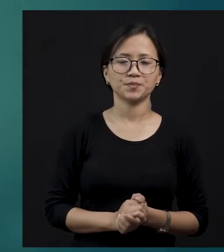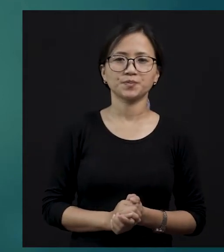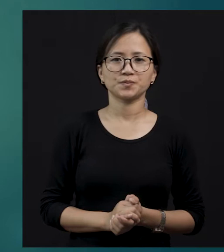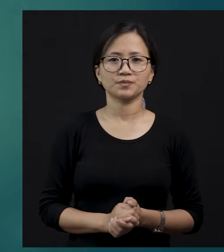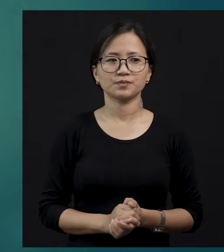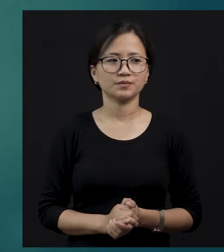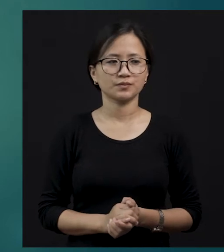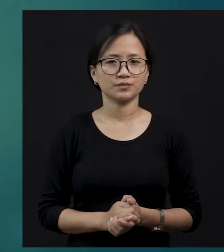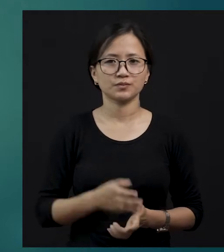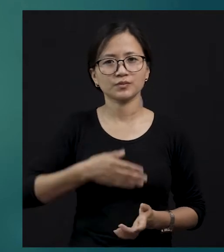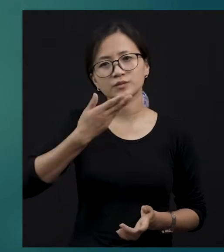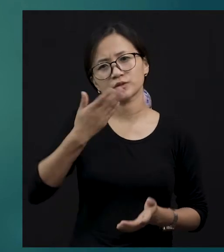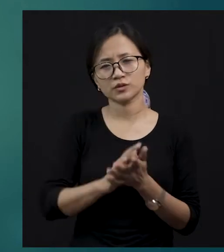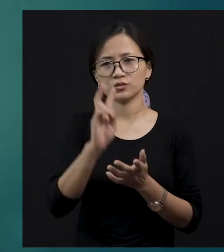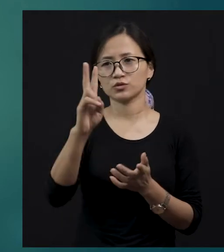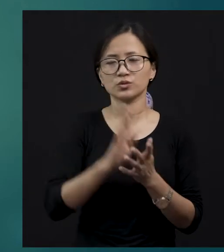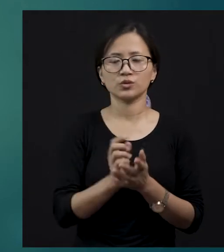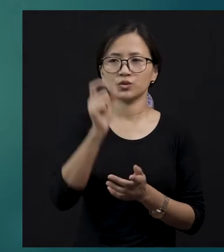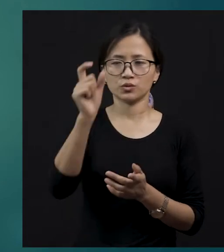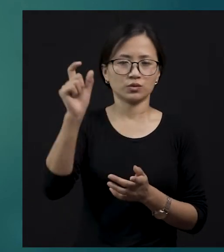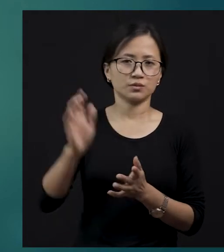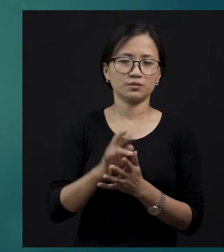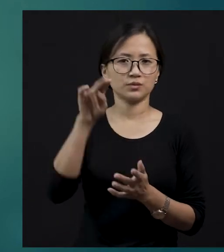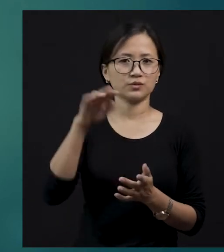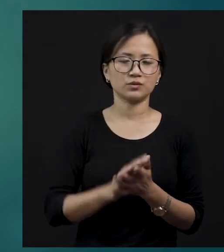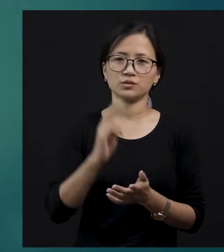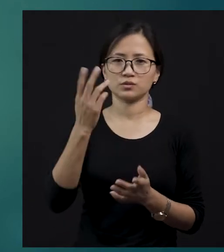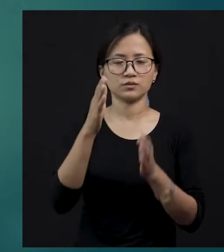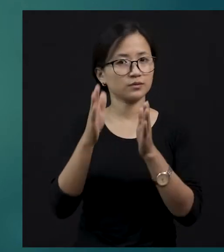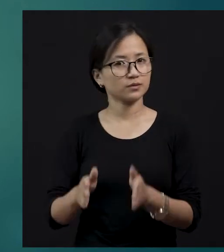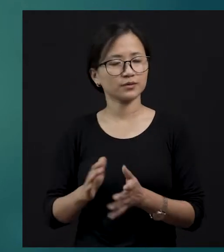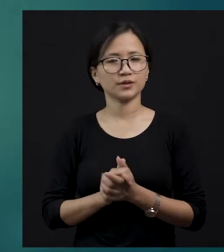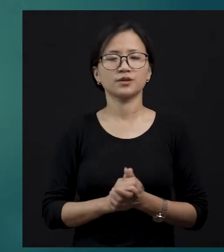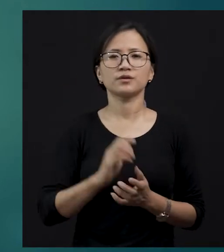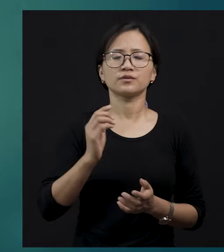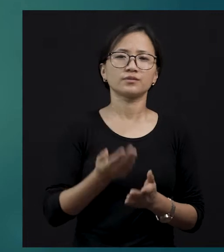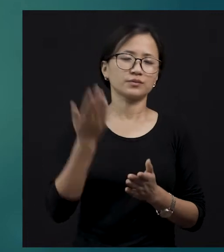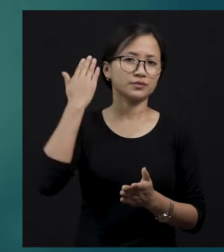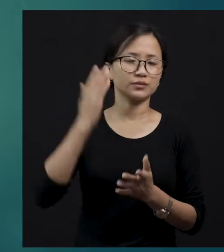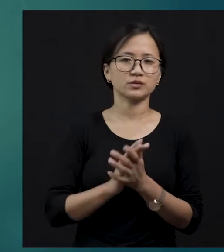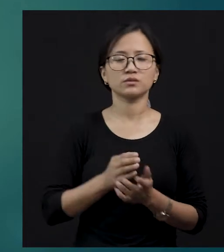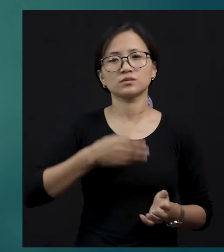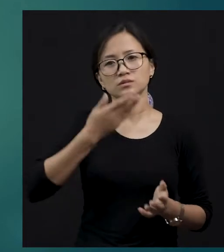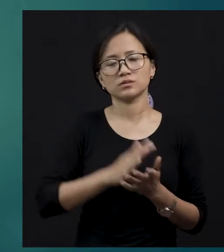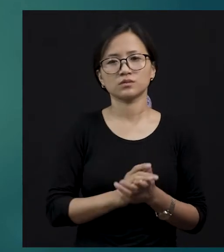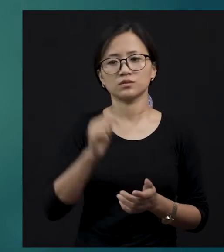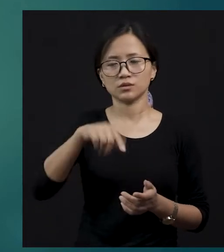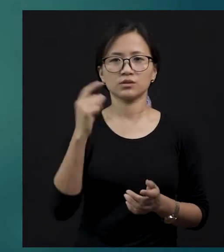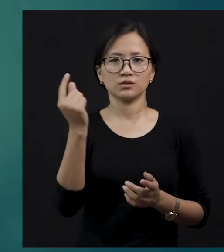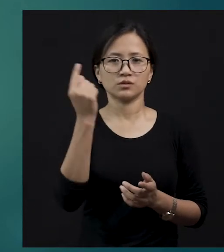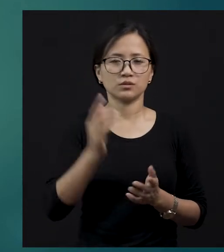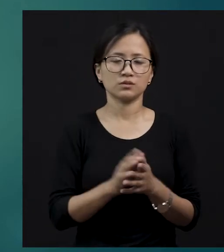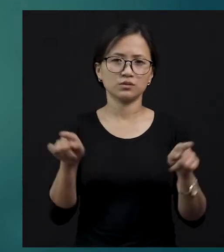discussed. I'm just going to teach you 2 word meanings for this session. One I've already taught you in the previous class, but we are going to be